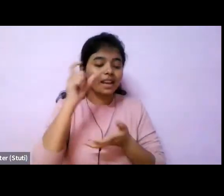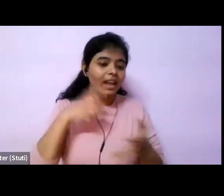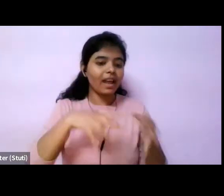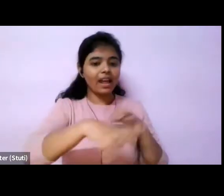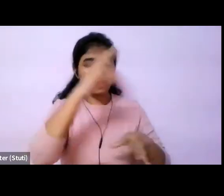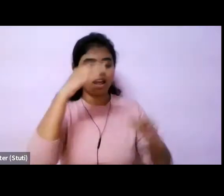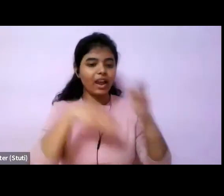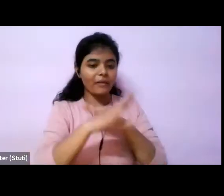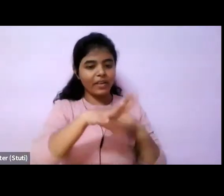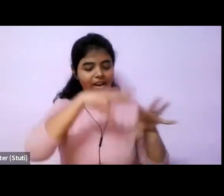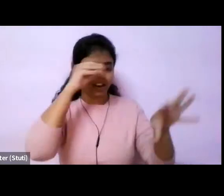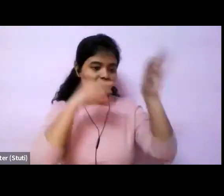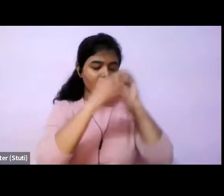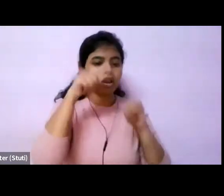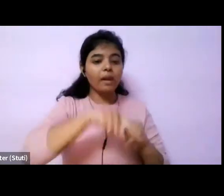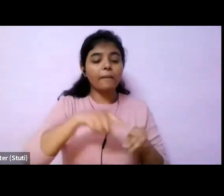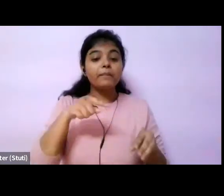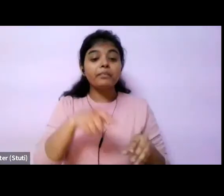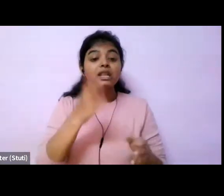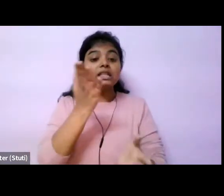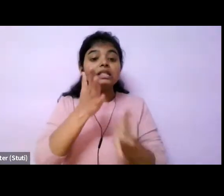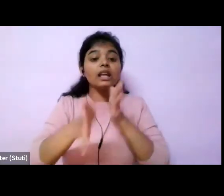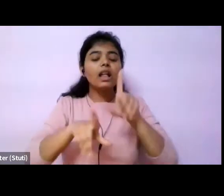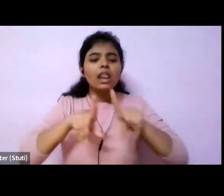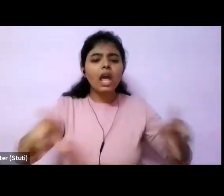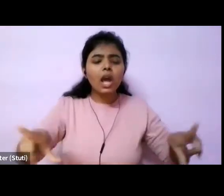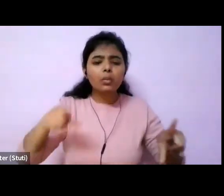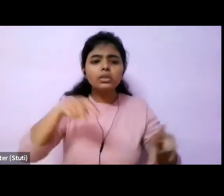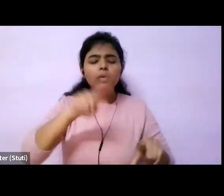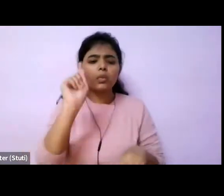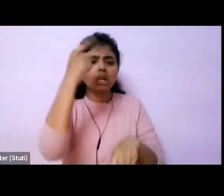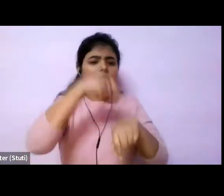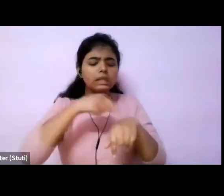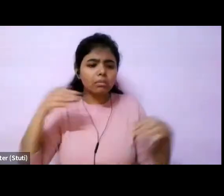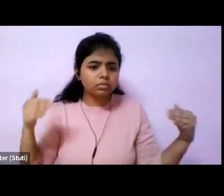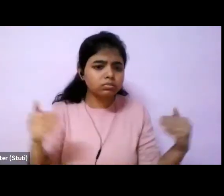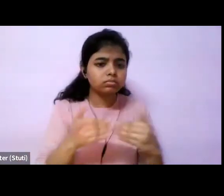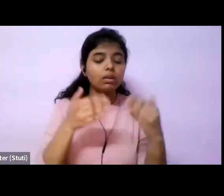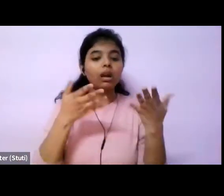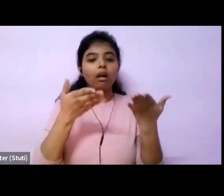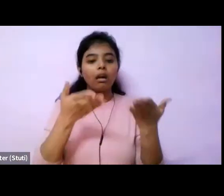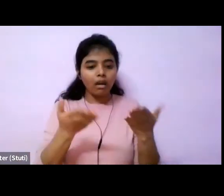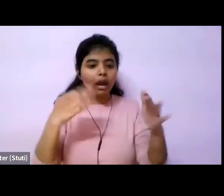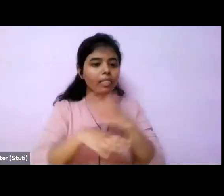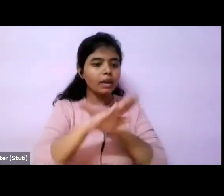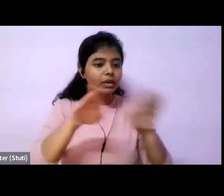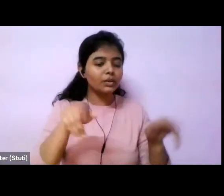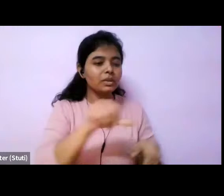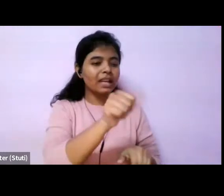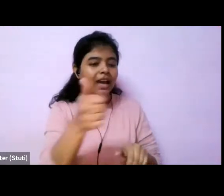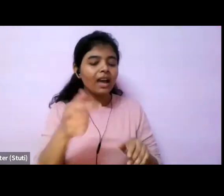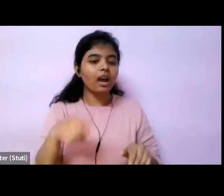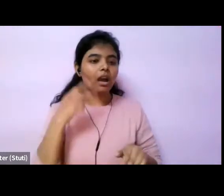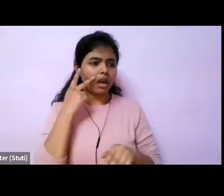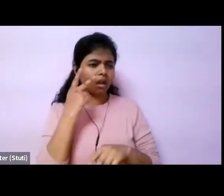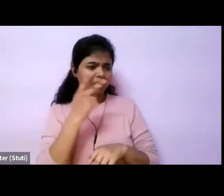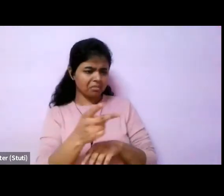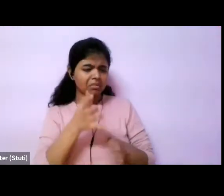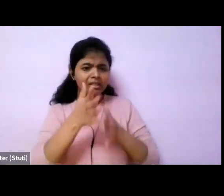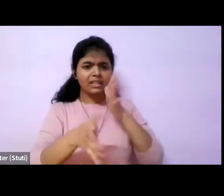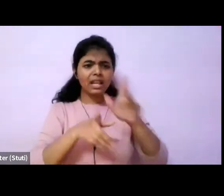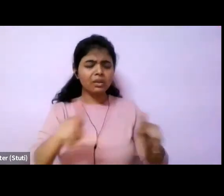development here is his introduction to sign language through the students of the PID, which he claims opened up a new world for